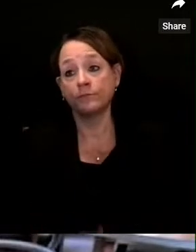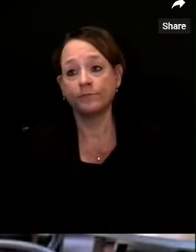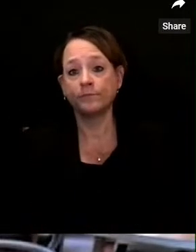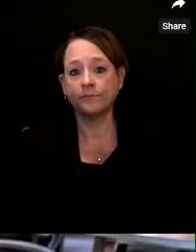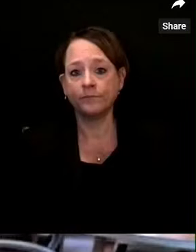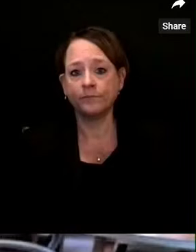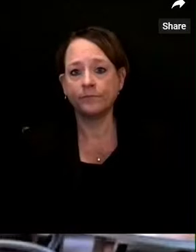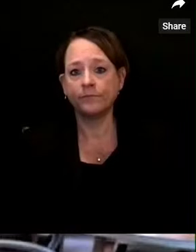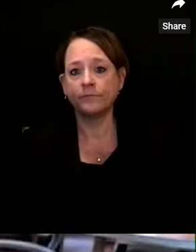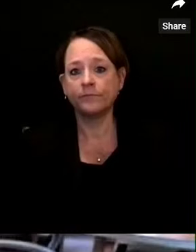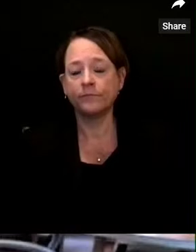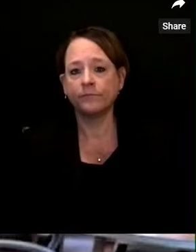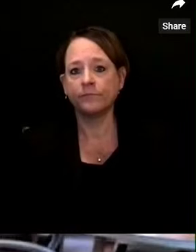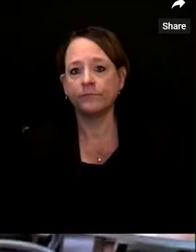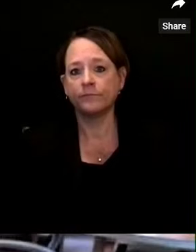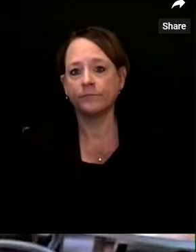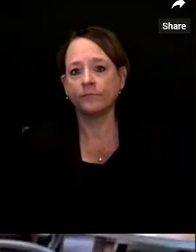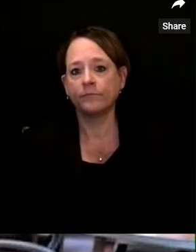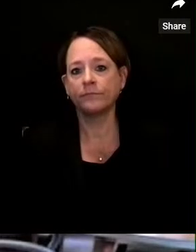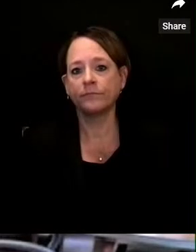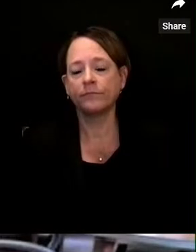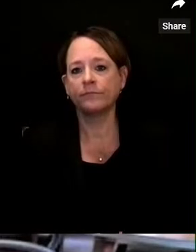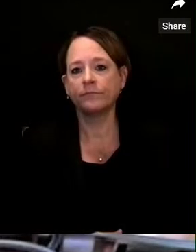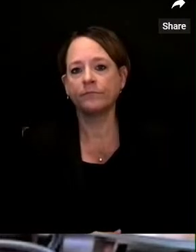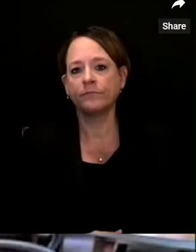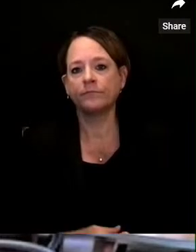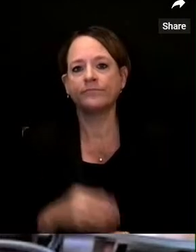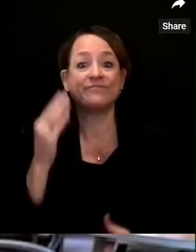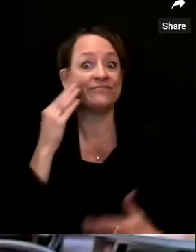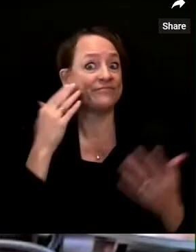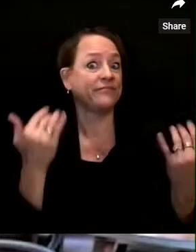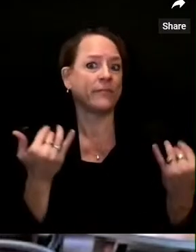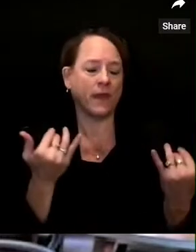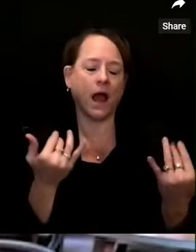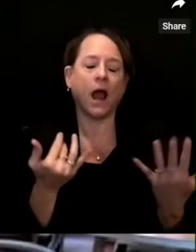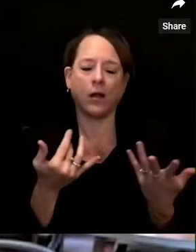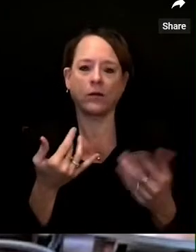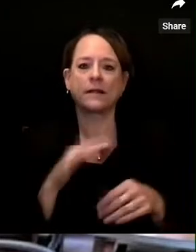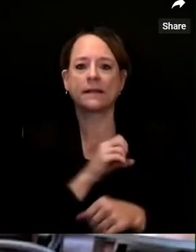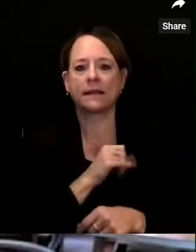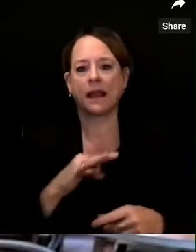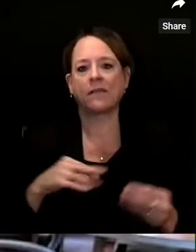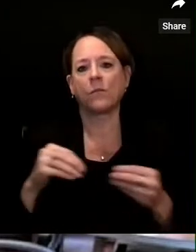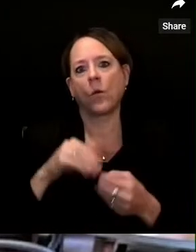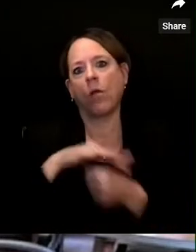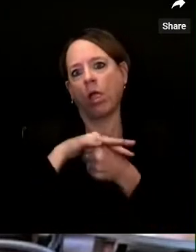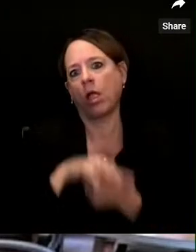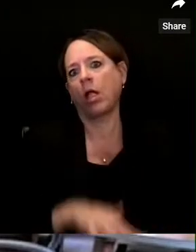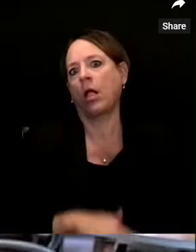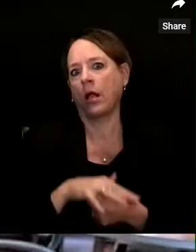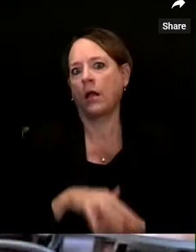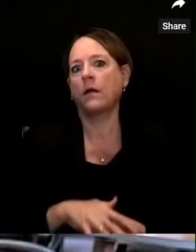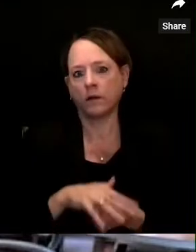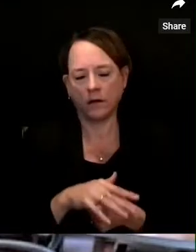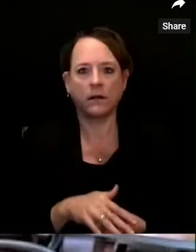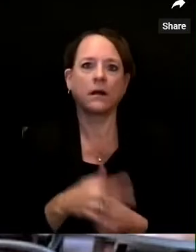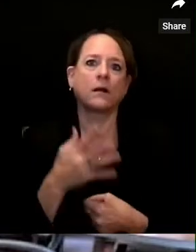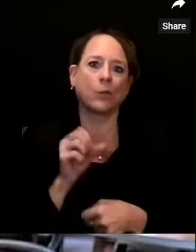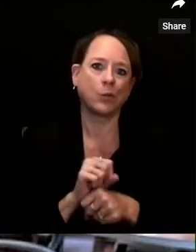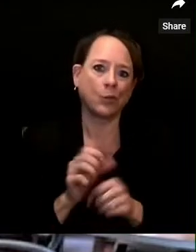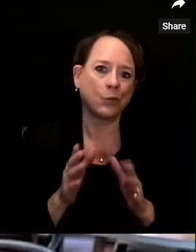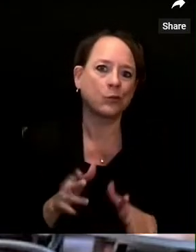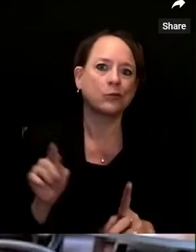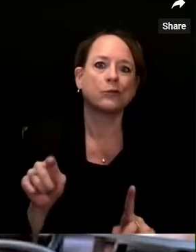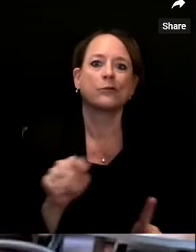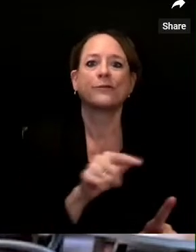pressures on hospital staffing, and that is also something that gets regularly reported, that we're in regular